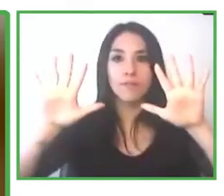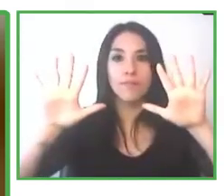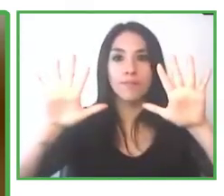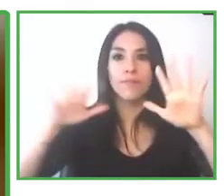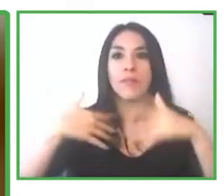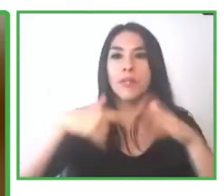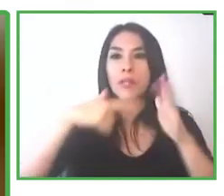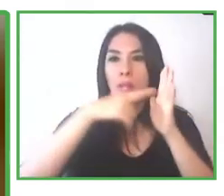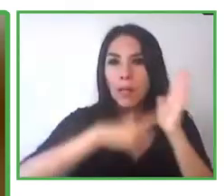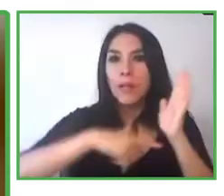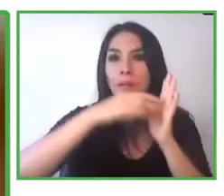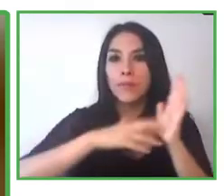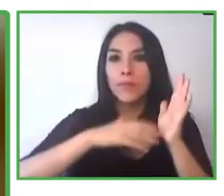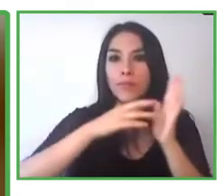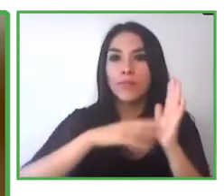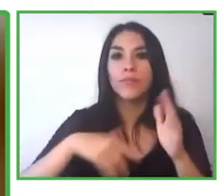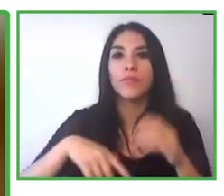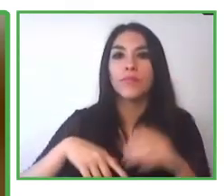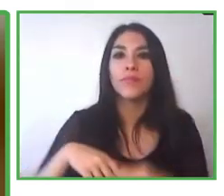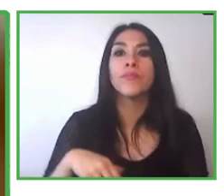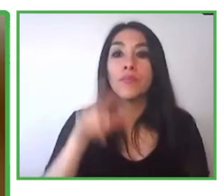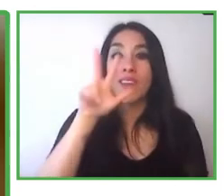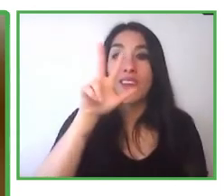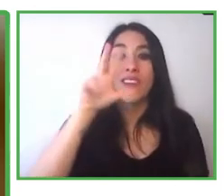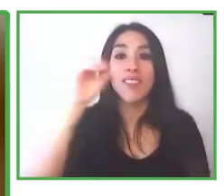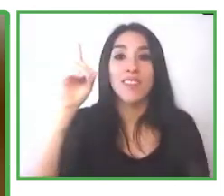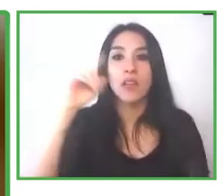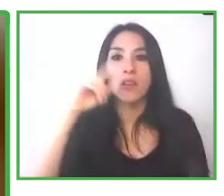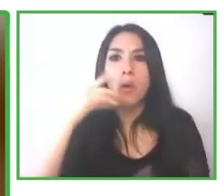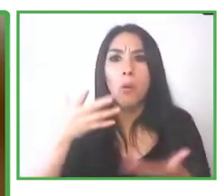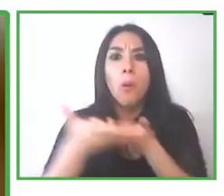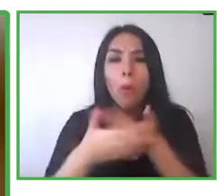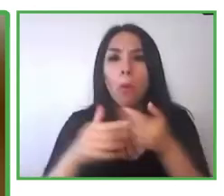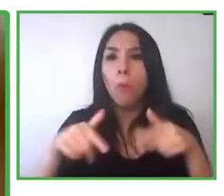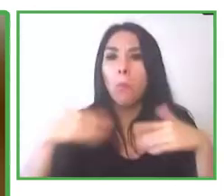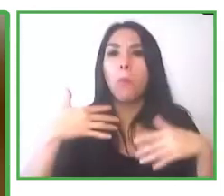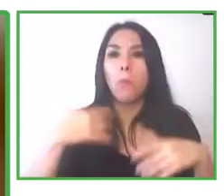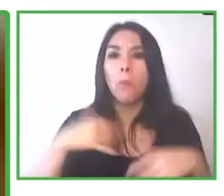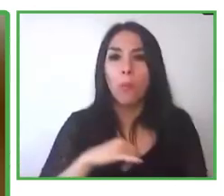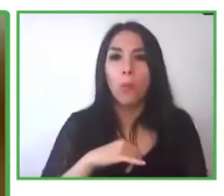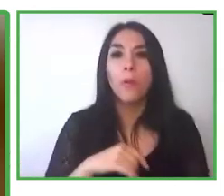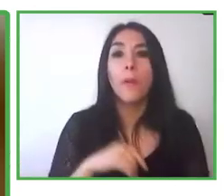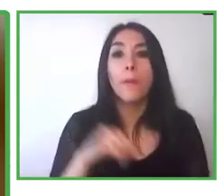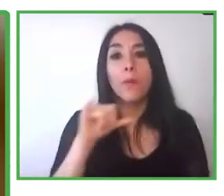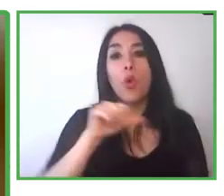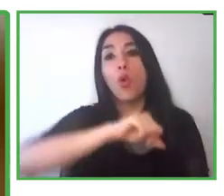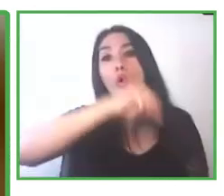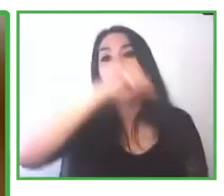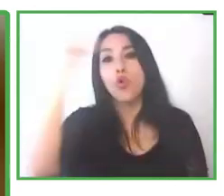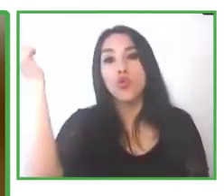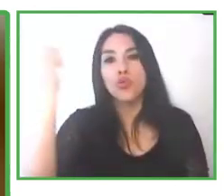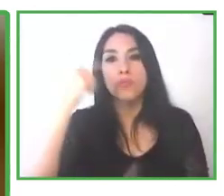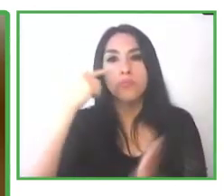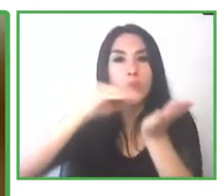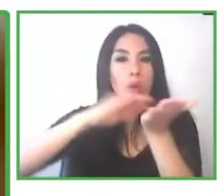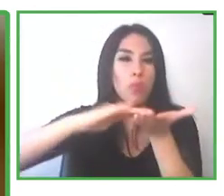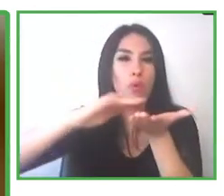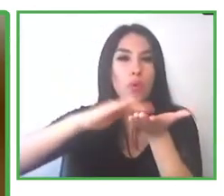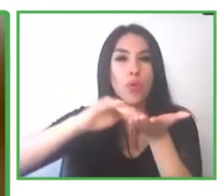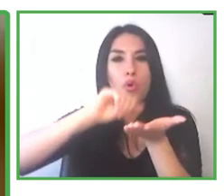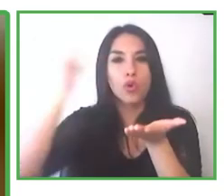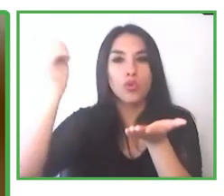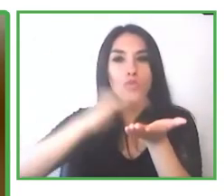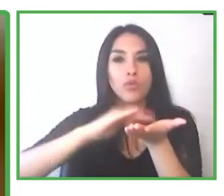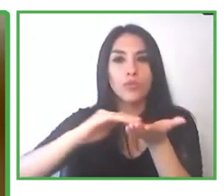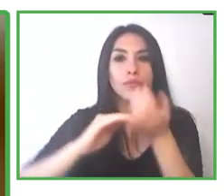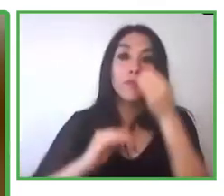3,400 downloads of these designs. Additionally, through a service that we have of free printing for products for different